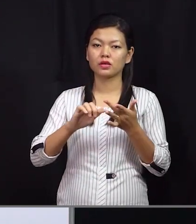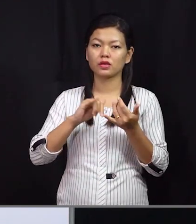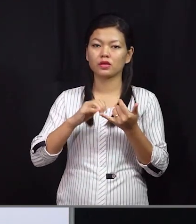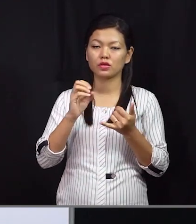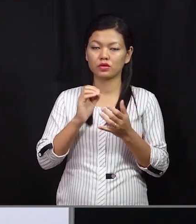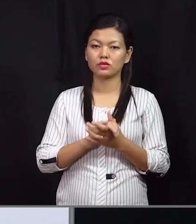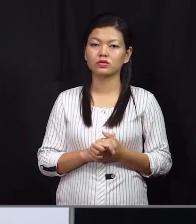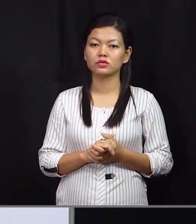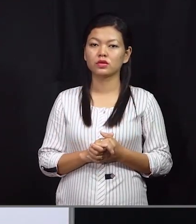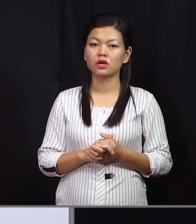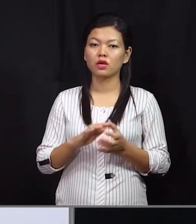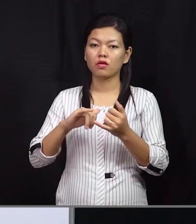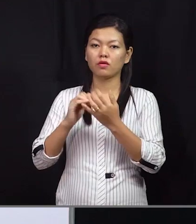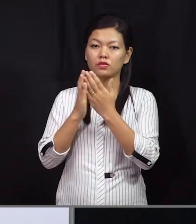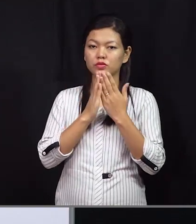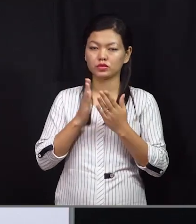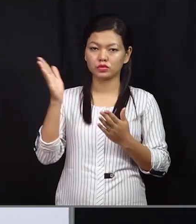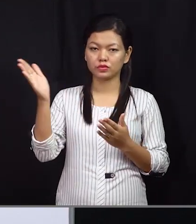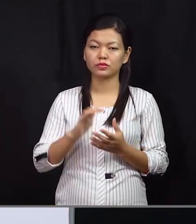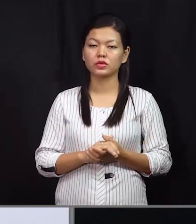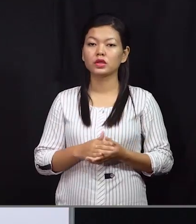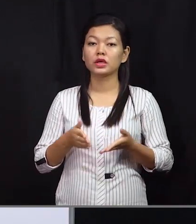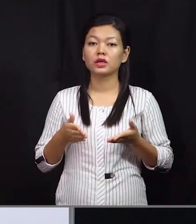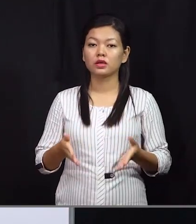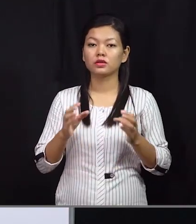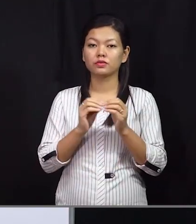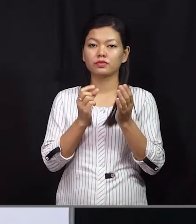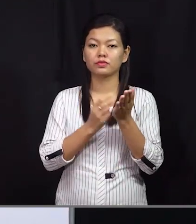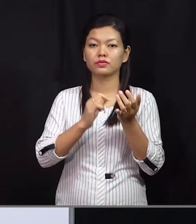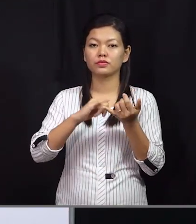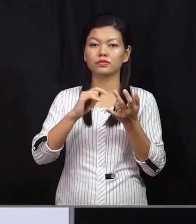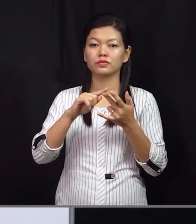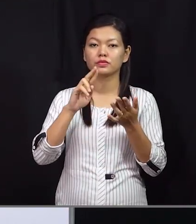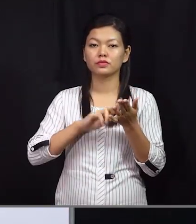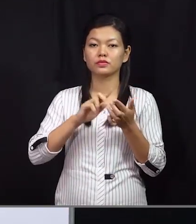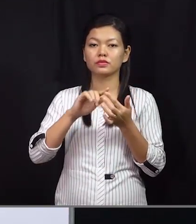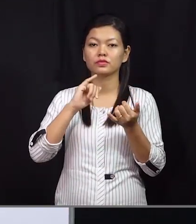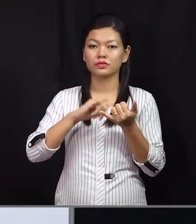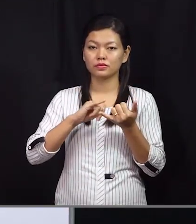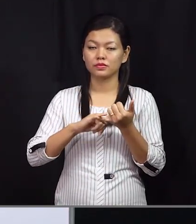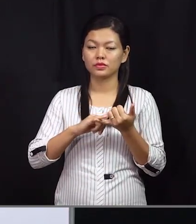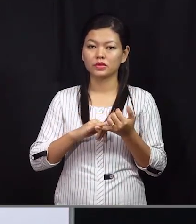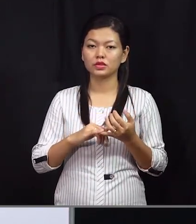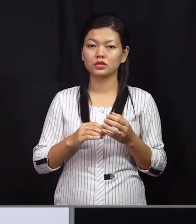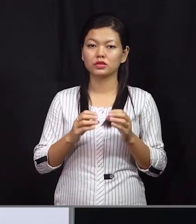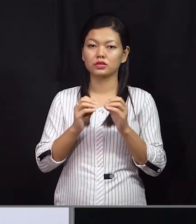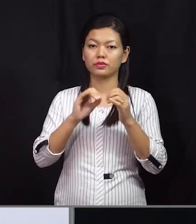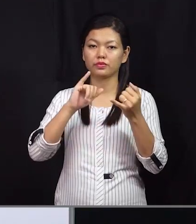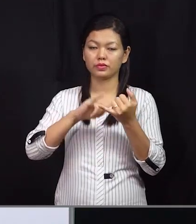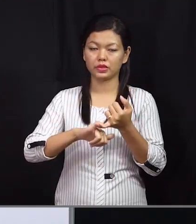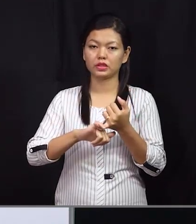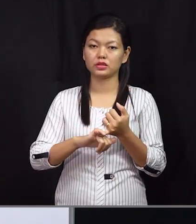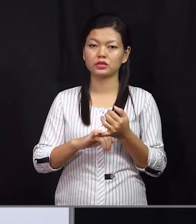Secondary School. I'll be taking your business studies. First of all, I would like to congratulate all the class 11 commerce